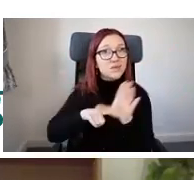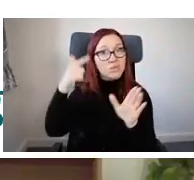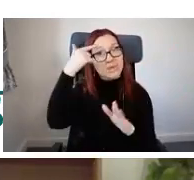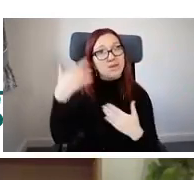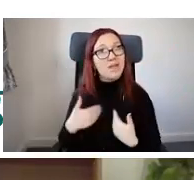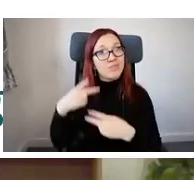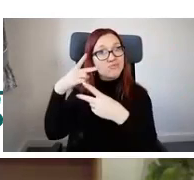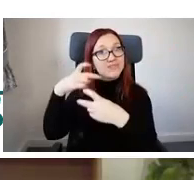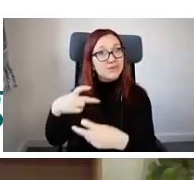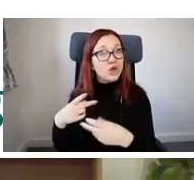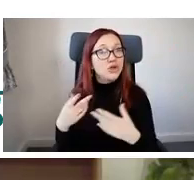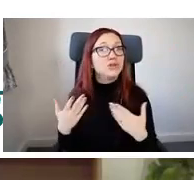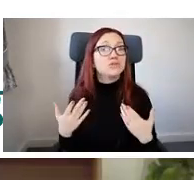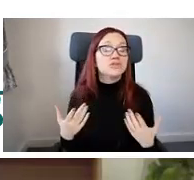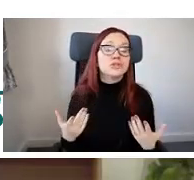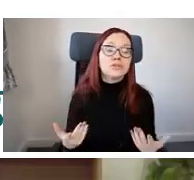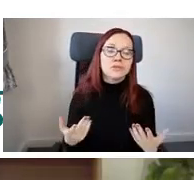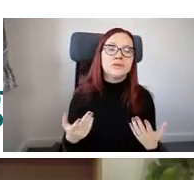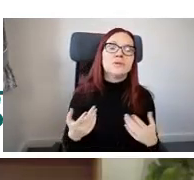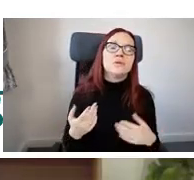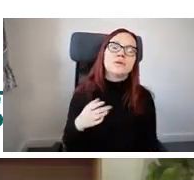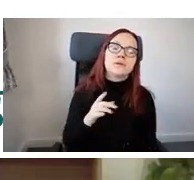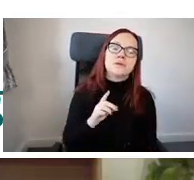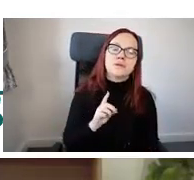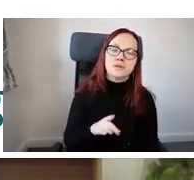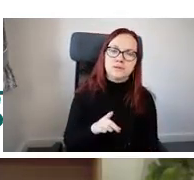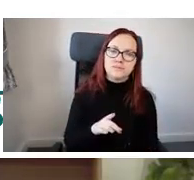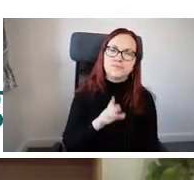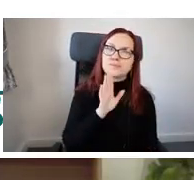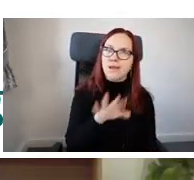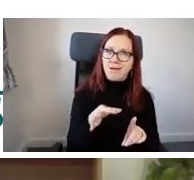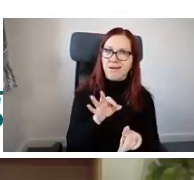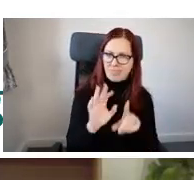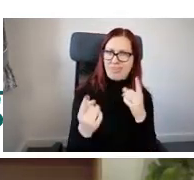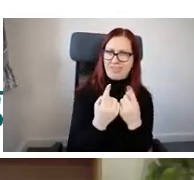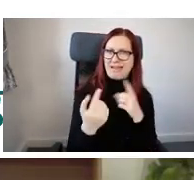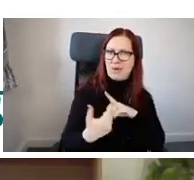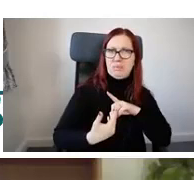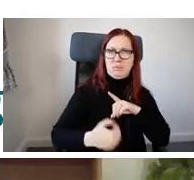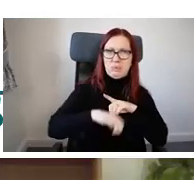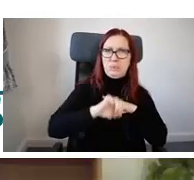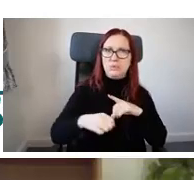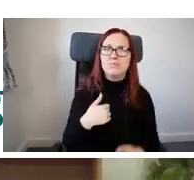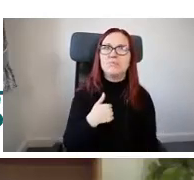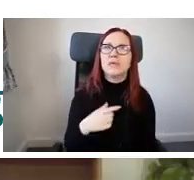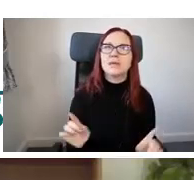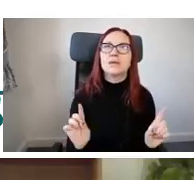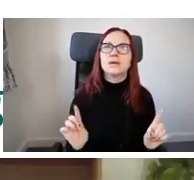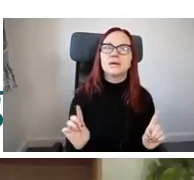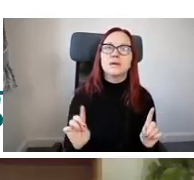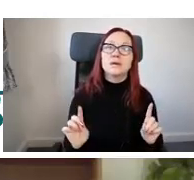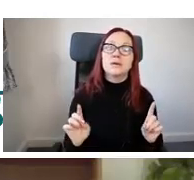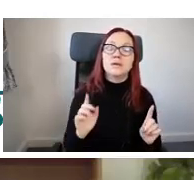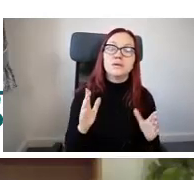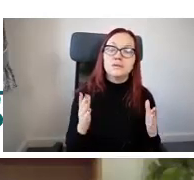And particularly the thing that struck me was the fact